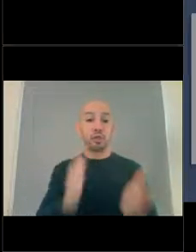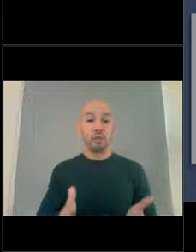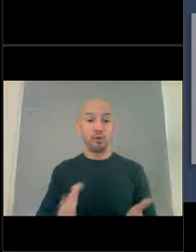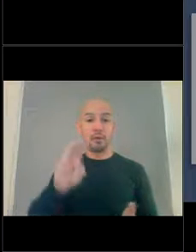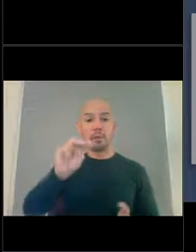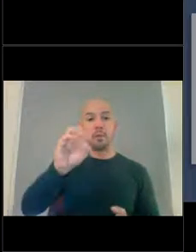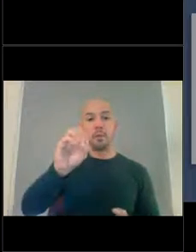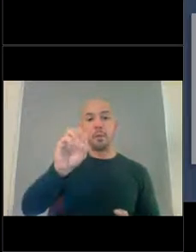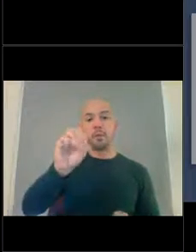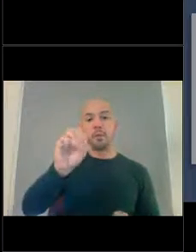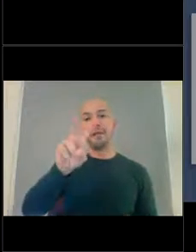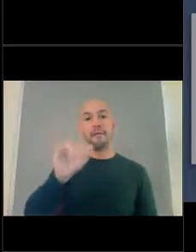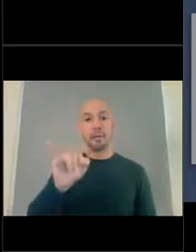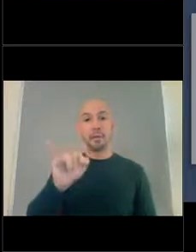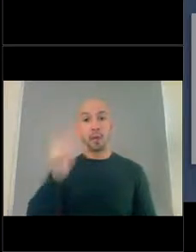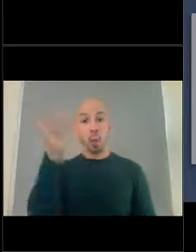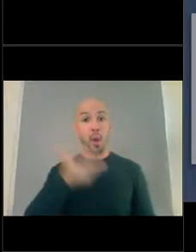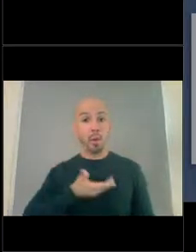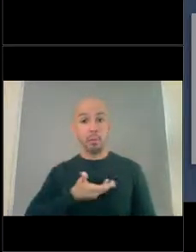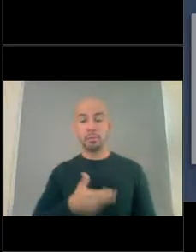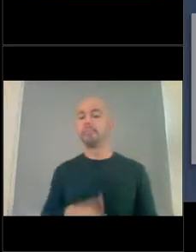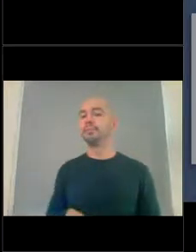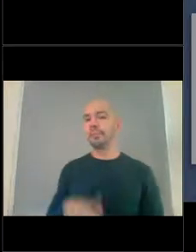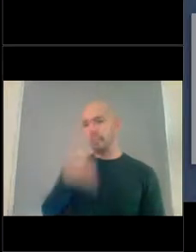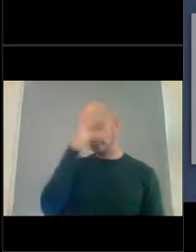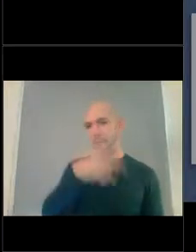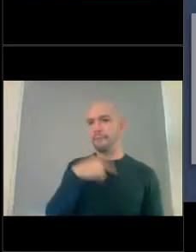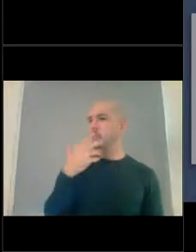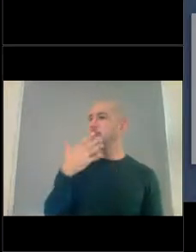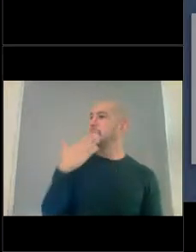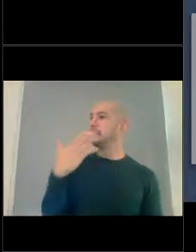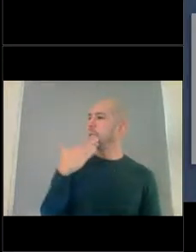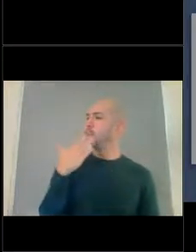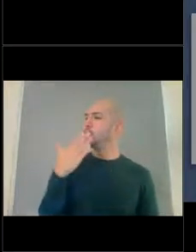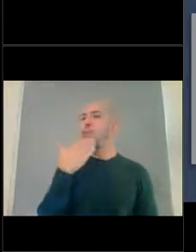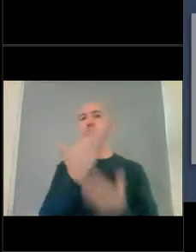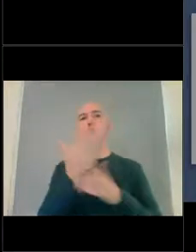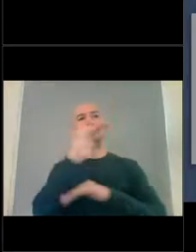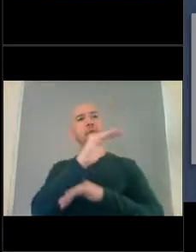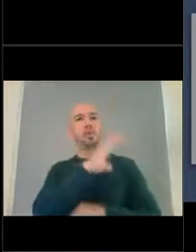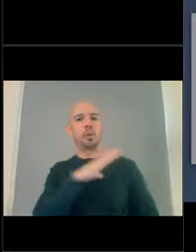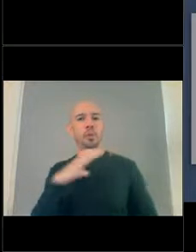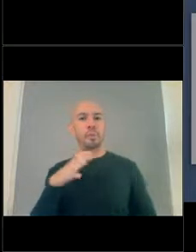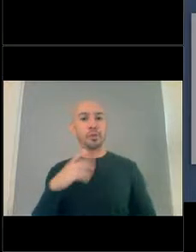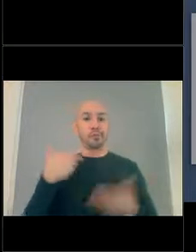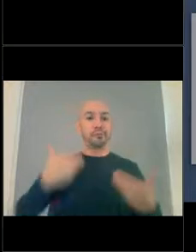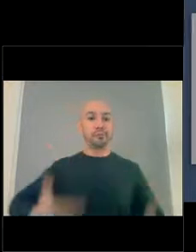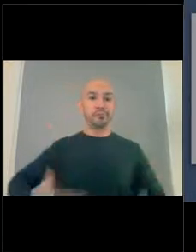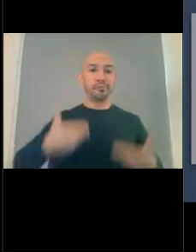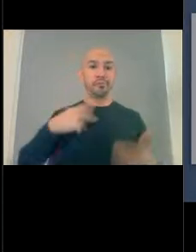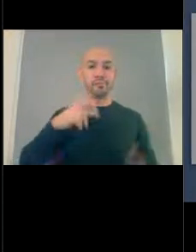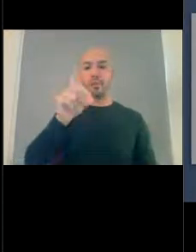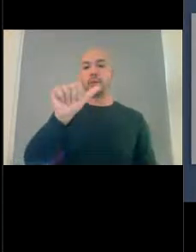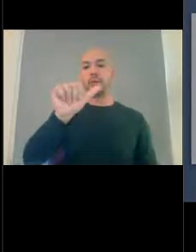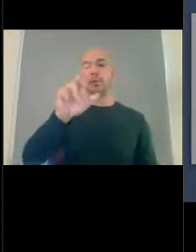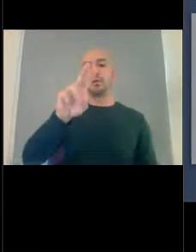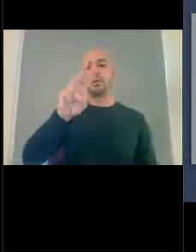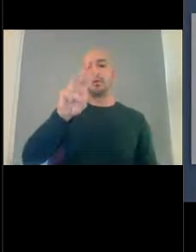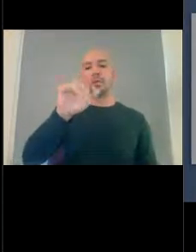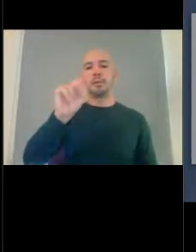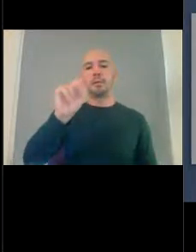welcome thank you thank you chair eager good afternoon commissioners um i am darwin musavi deputy secretary for